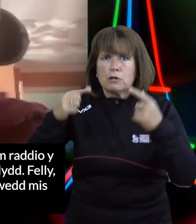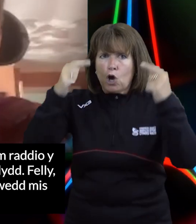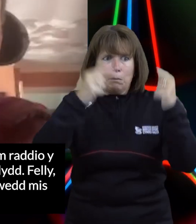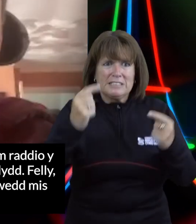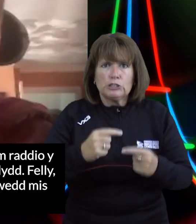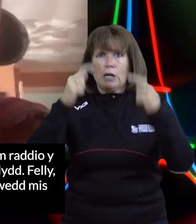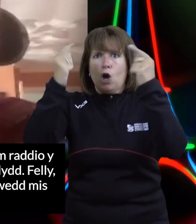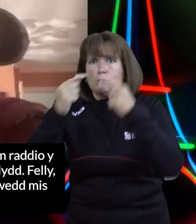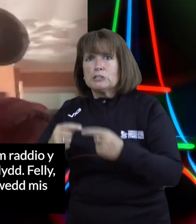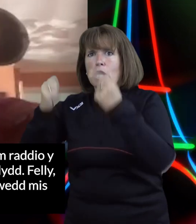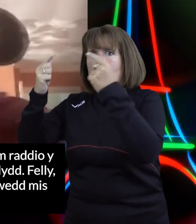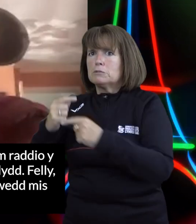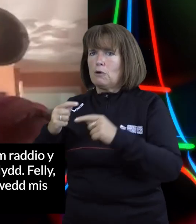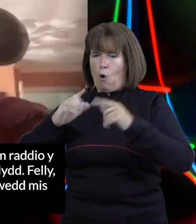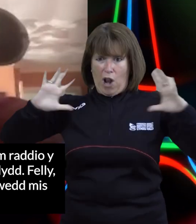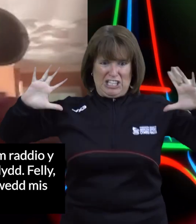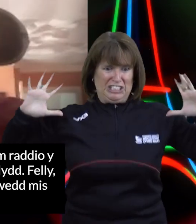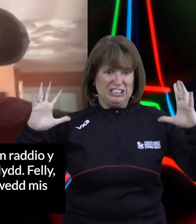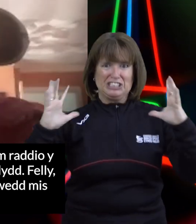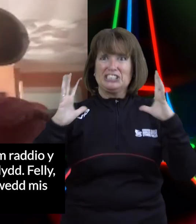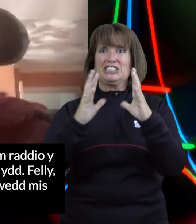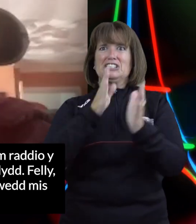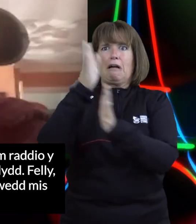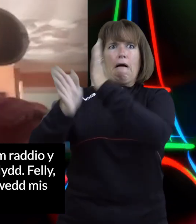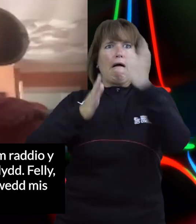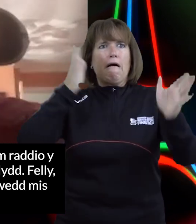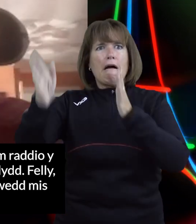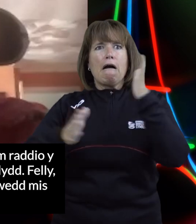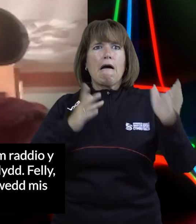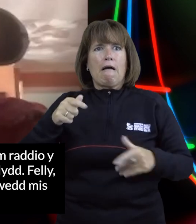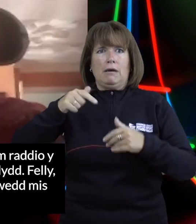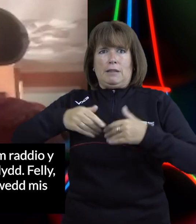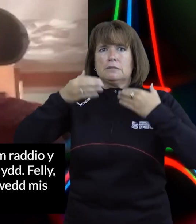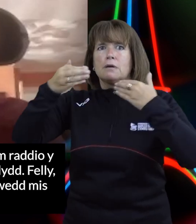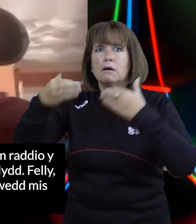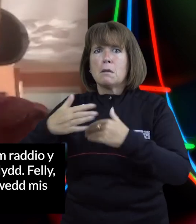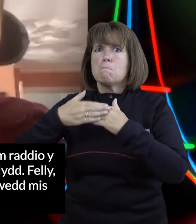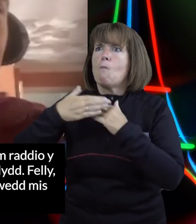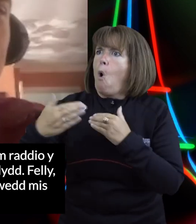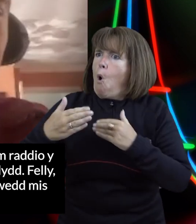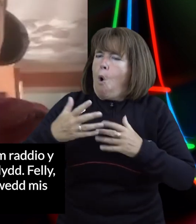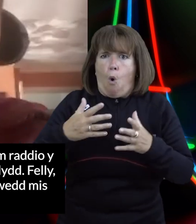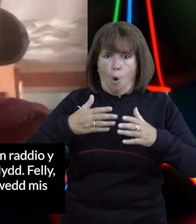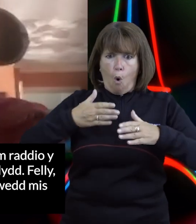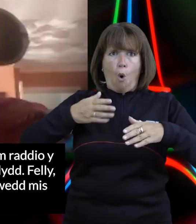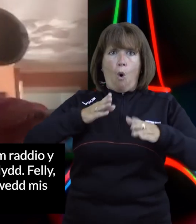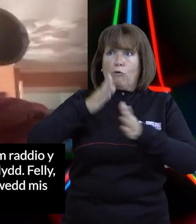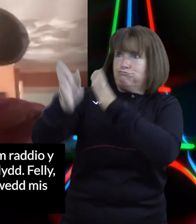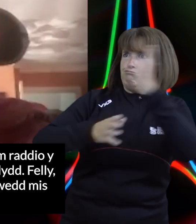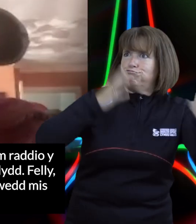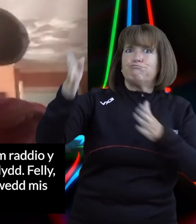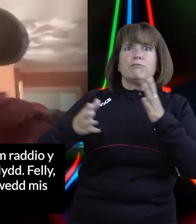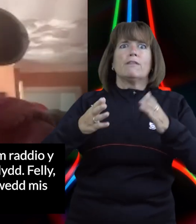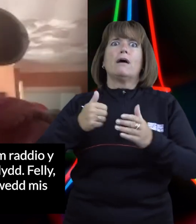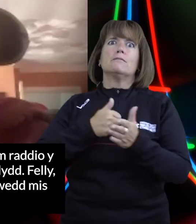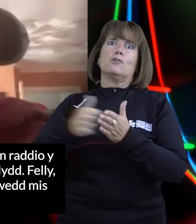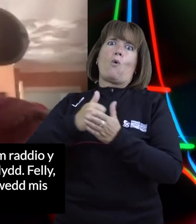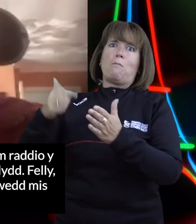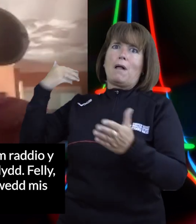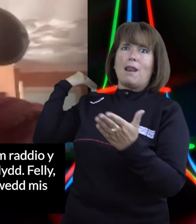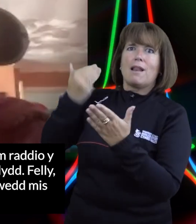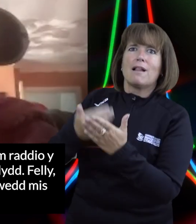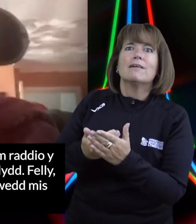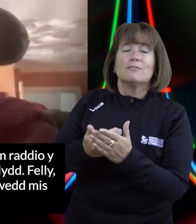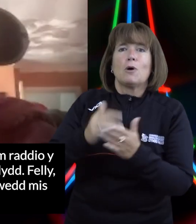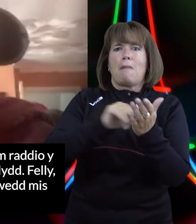together. So we're kind of this season has definitely felt more congested than normal. So sort of from sort of March